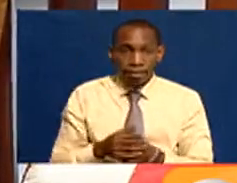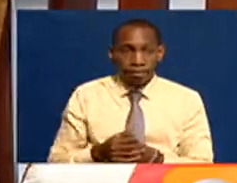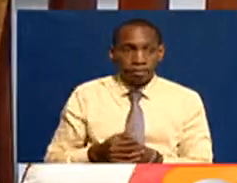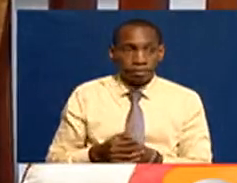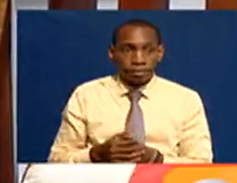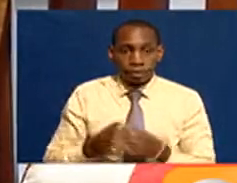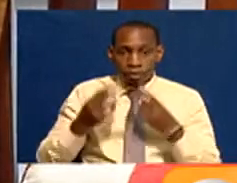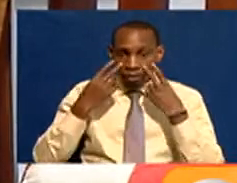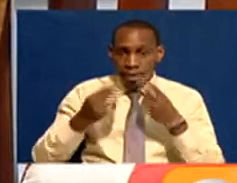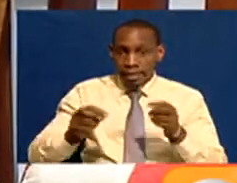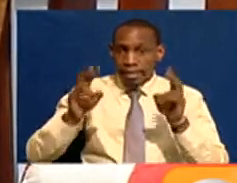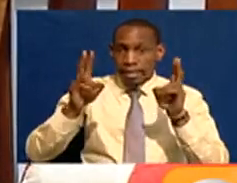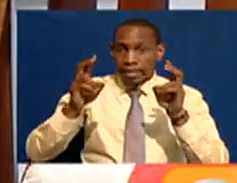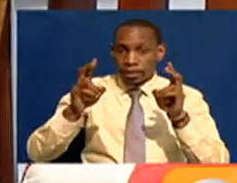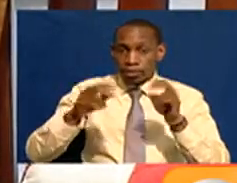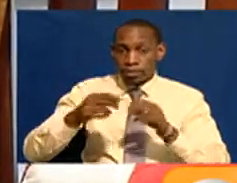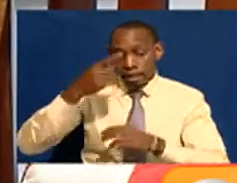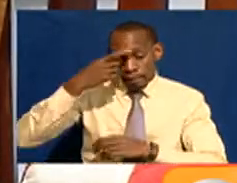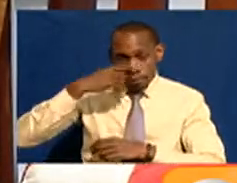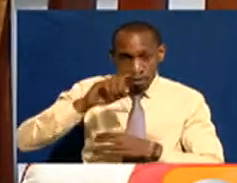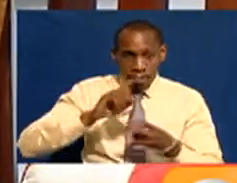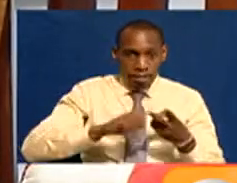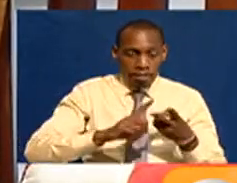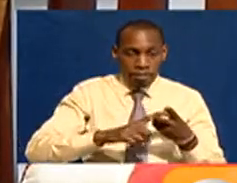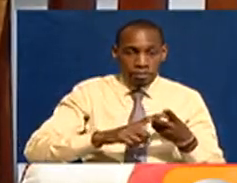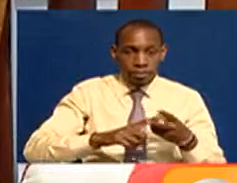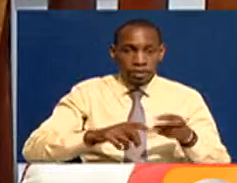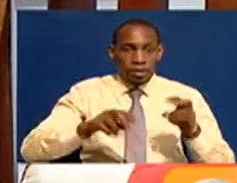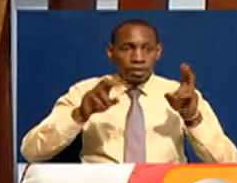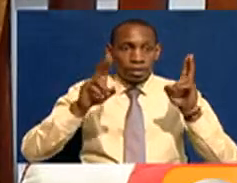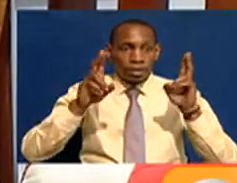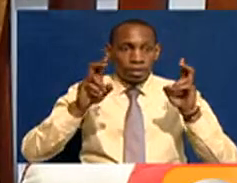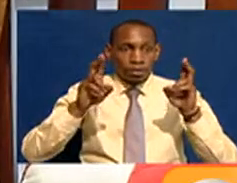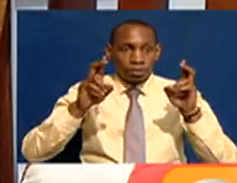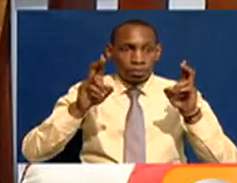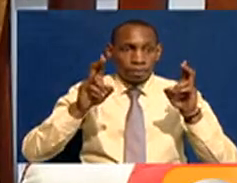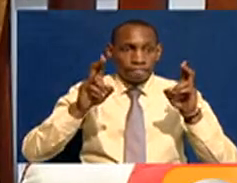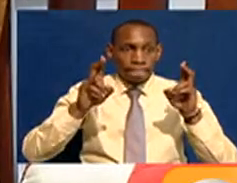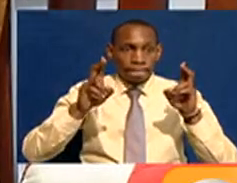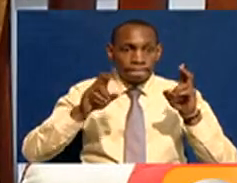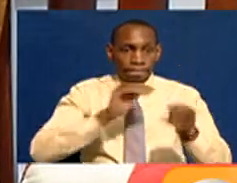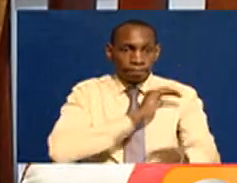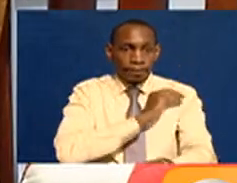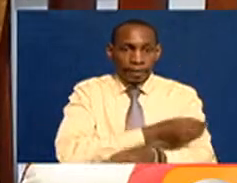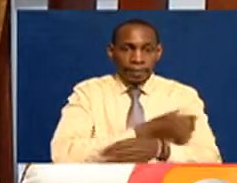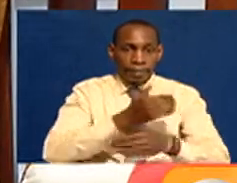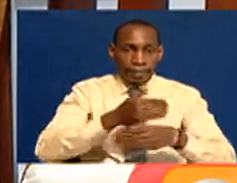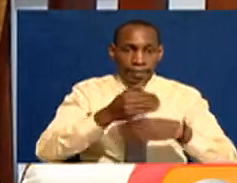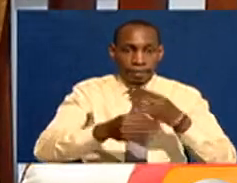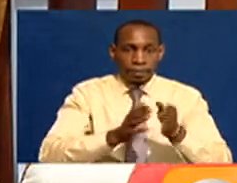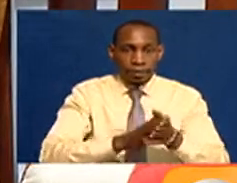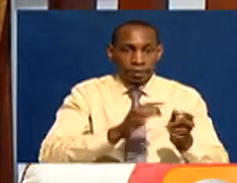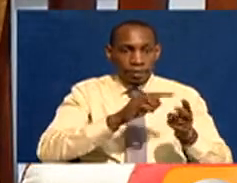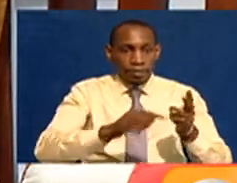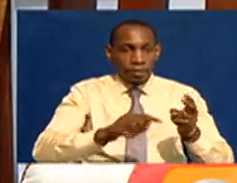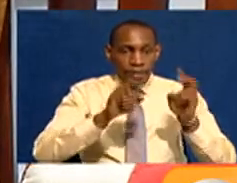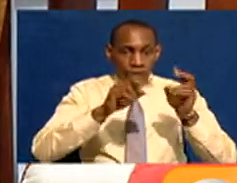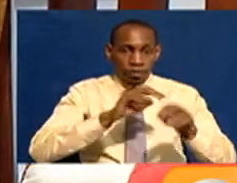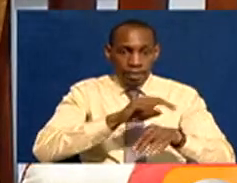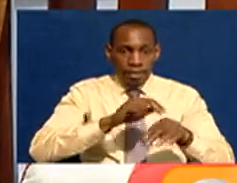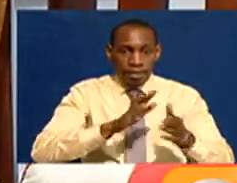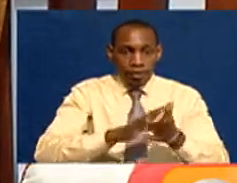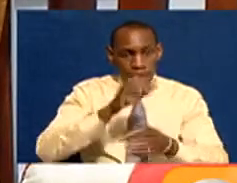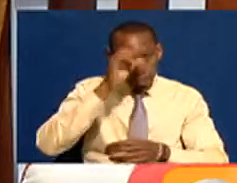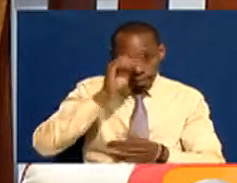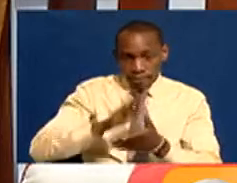at matters of policy, matters of capacity building, those are at the national level. Then